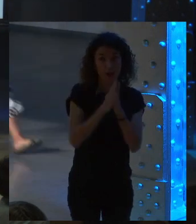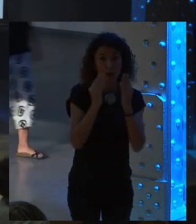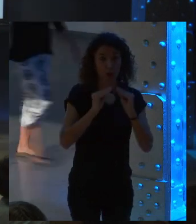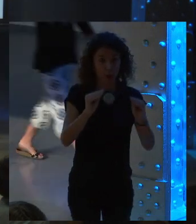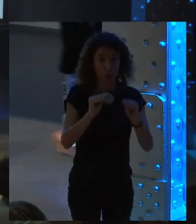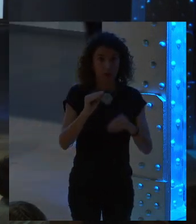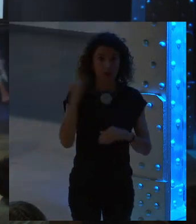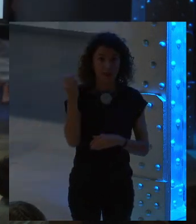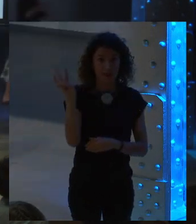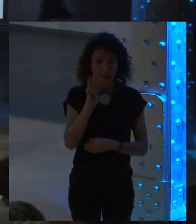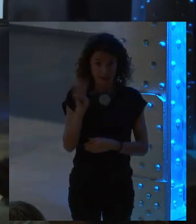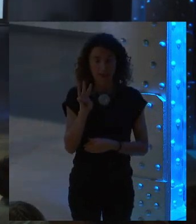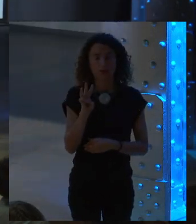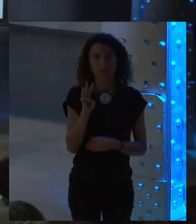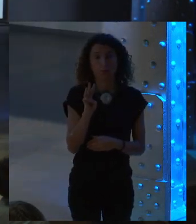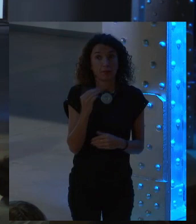thank you for having recovered